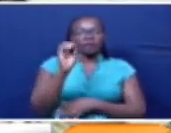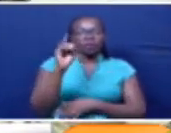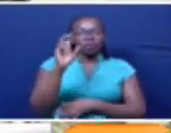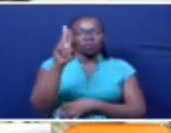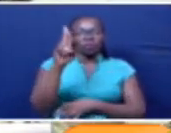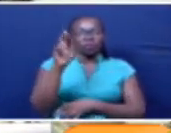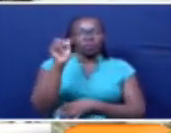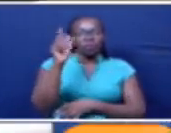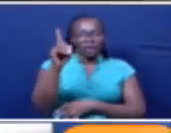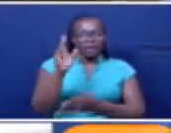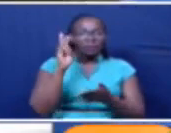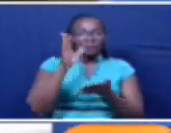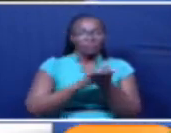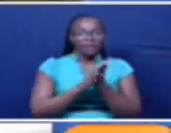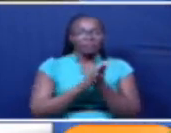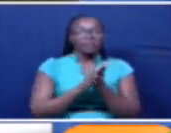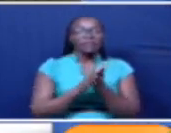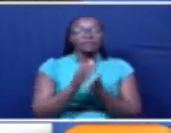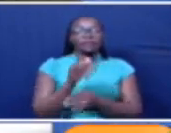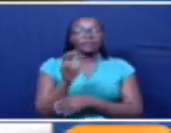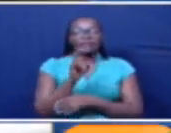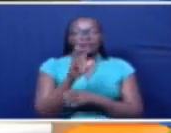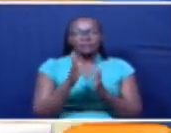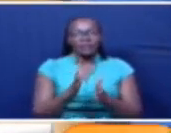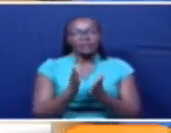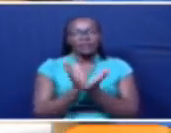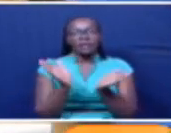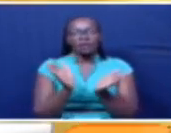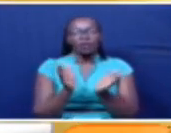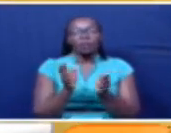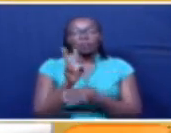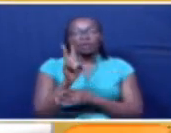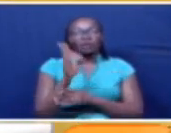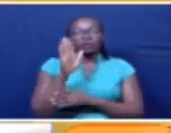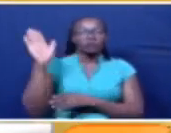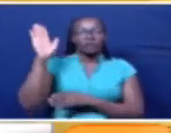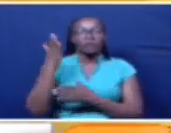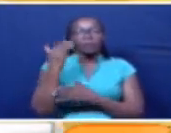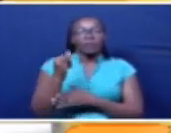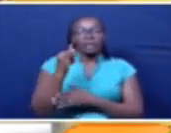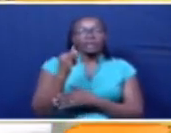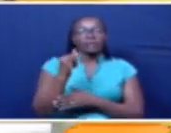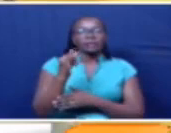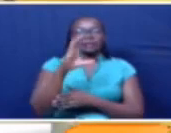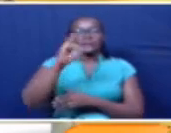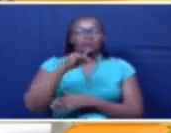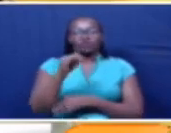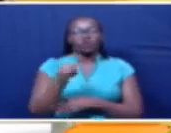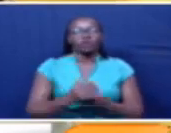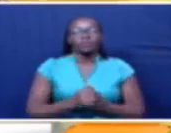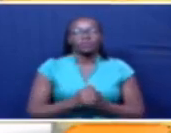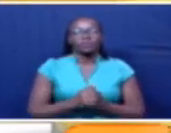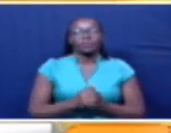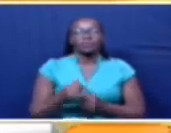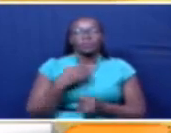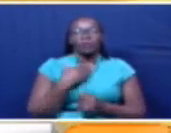of the National Police Service. The three were sworn into office by the Chief Justice David Maraga at the Supreme Court. Just to welcome the new